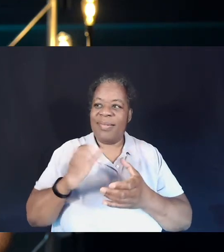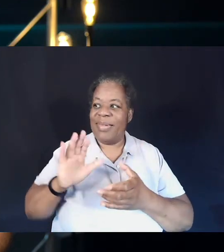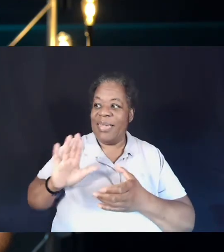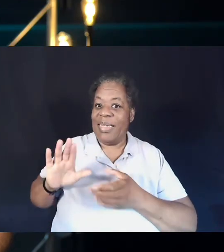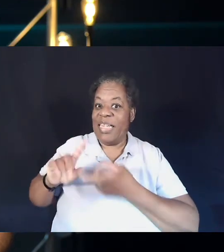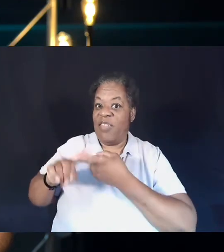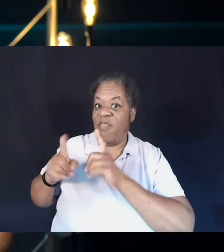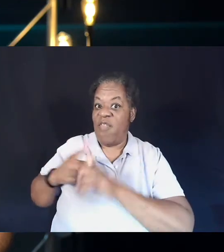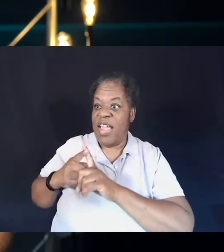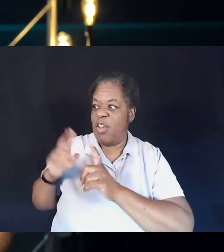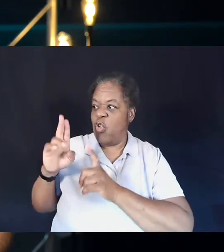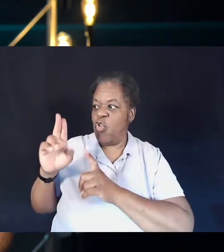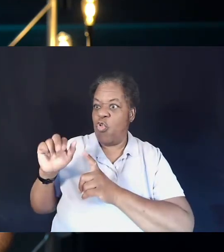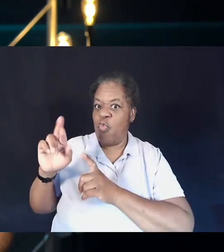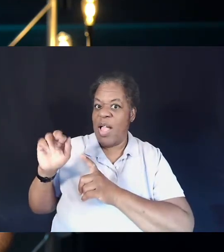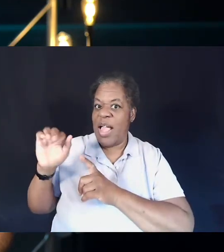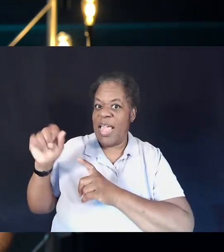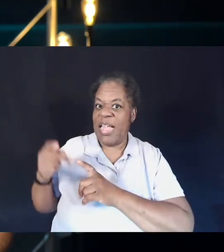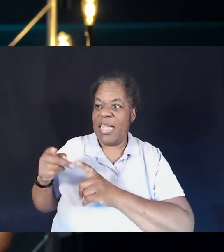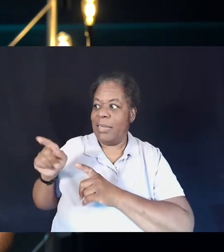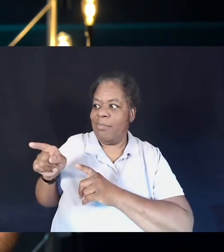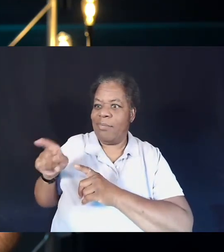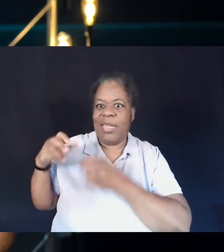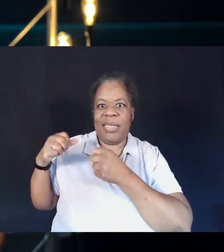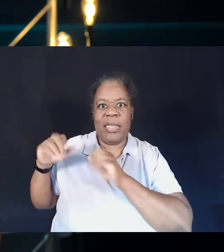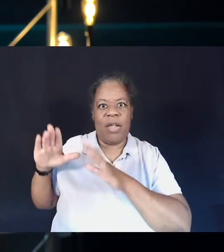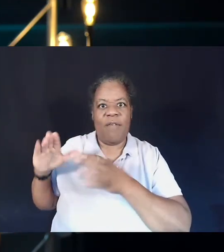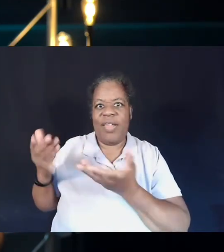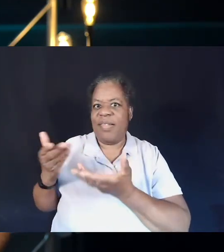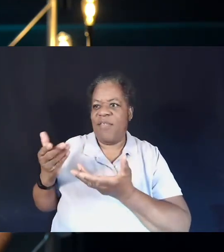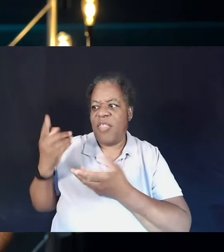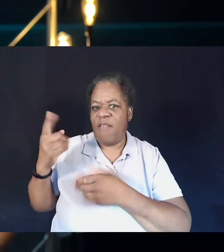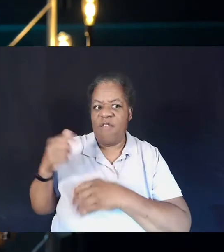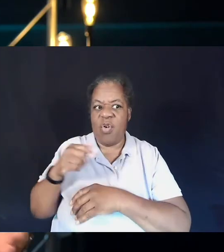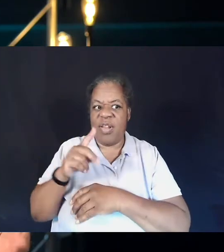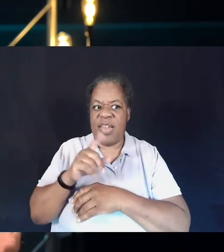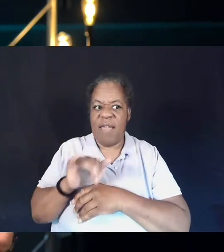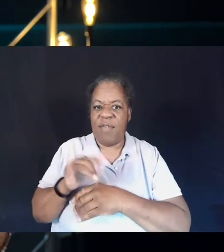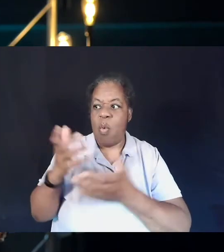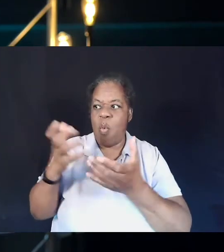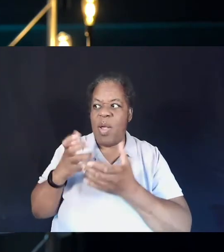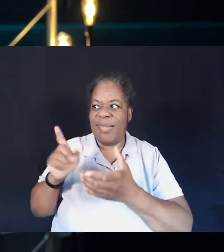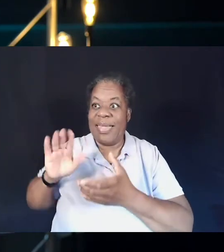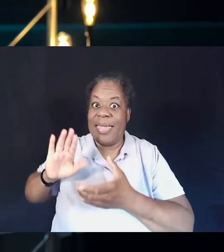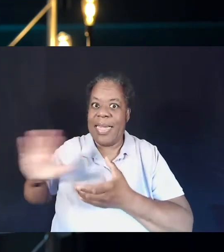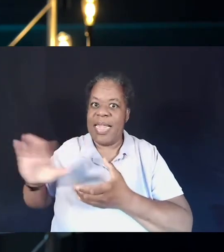who had sacrificed for him. And he doesn't just want her. He actually